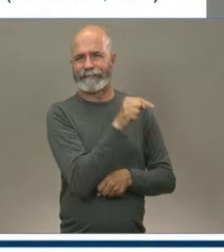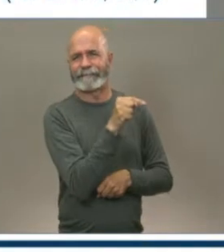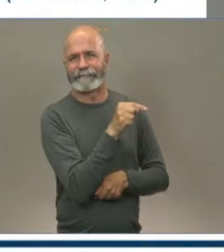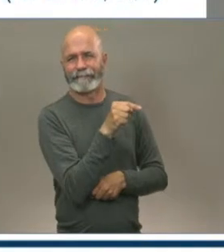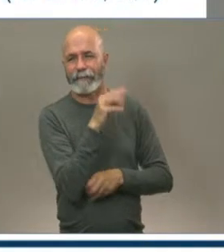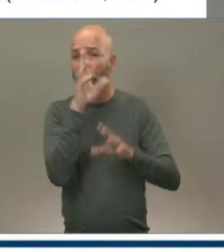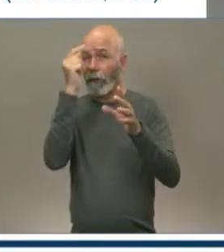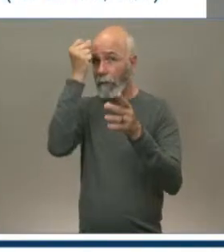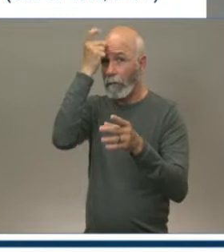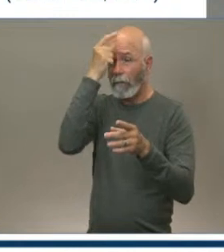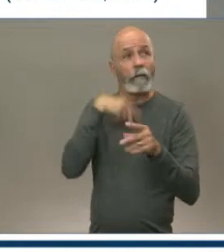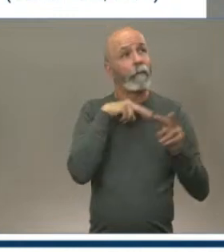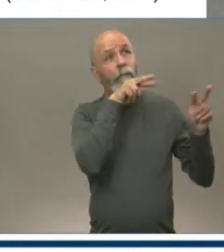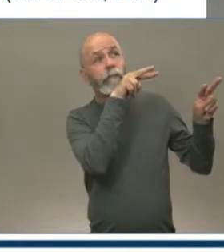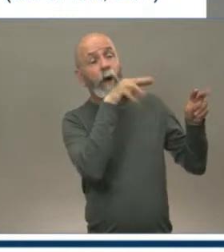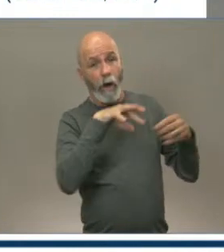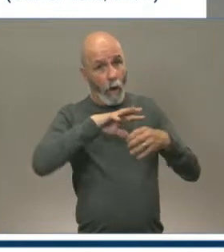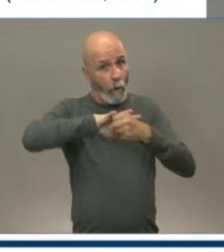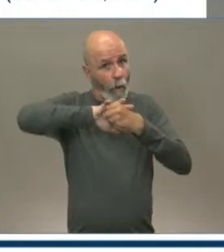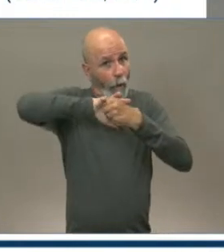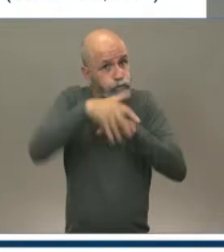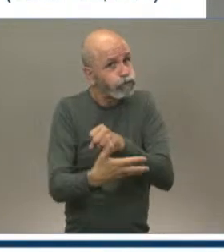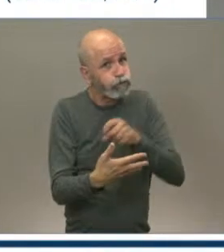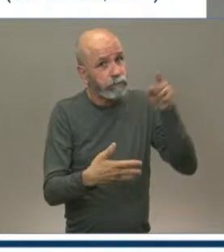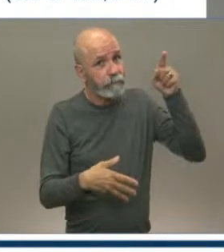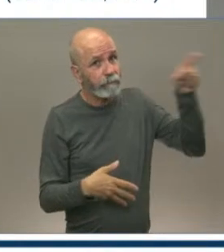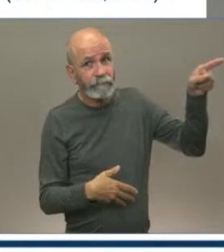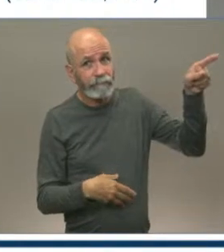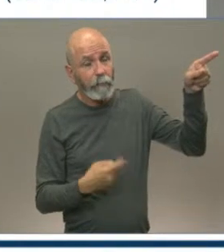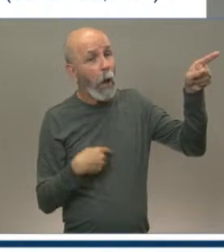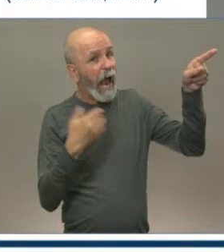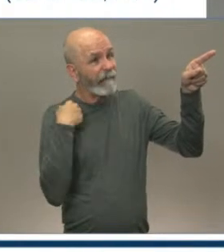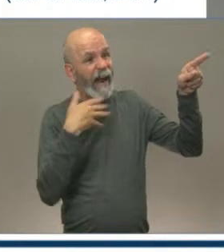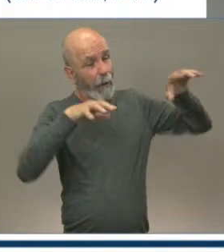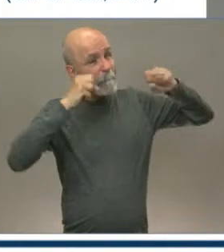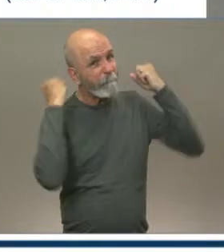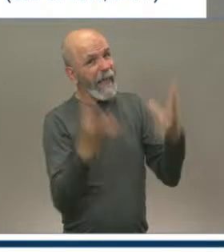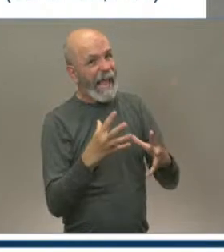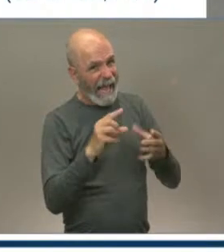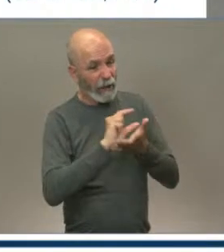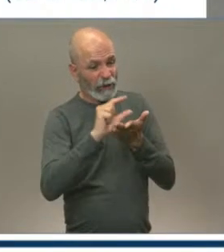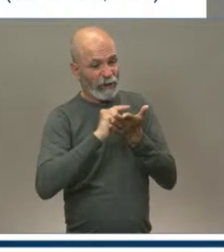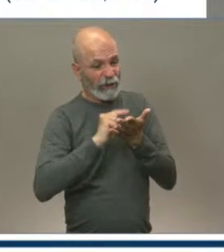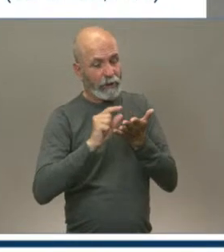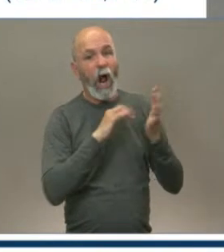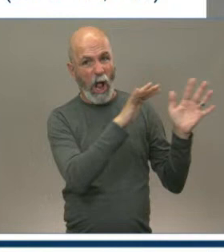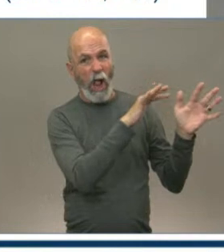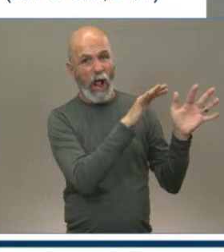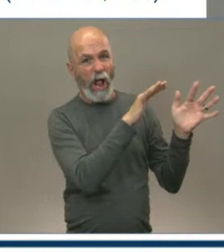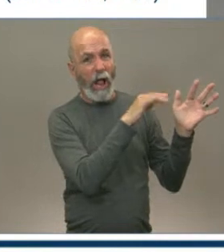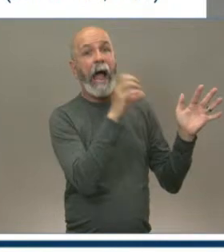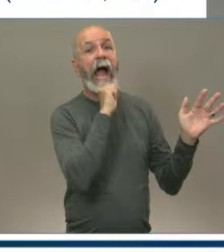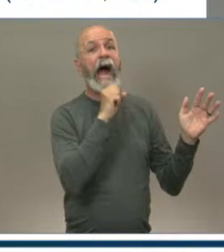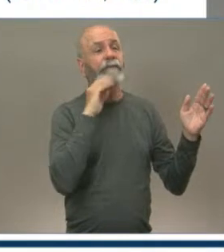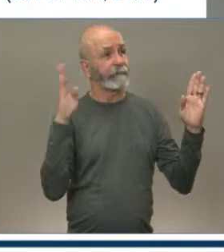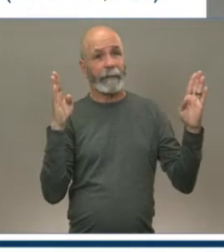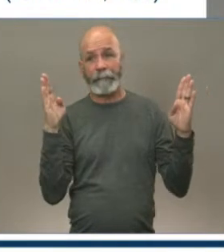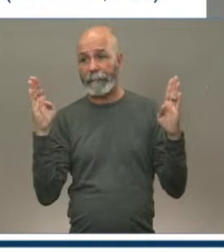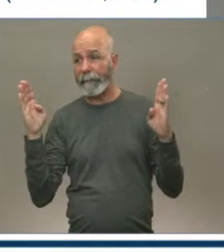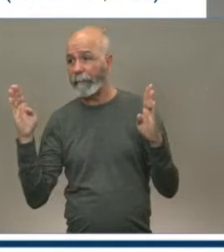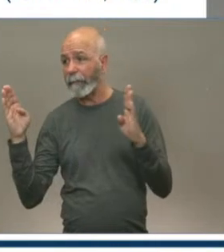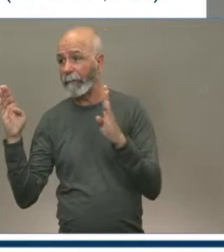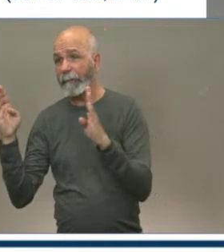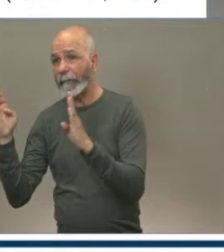supply of the mRNA vaccines, and we're now in the age group where we can use that preferentially, which aligns with